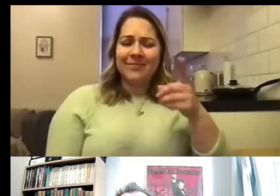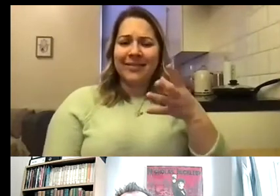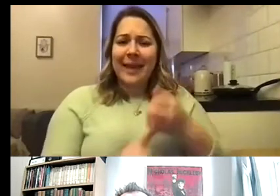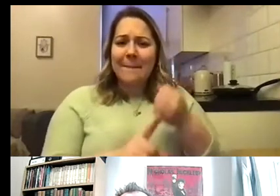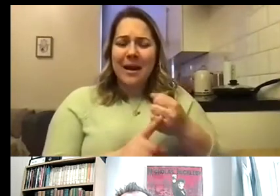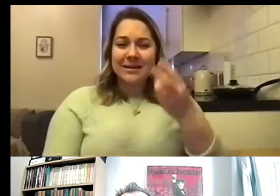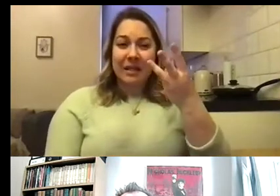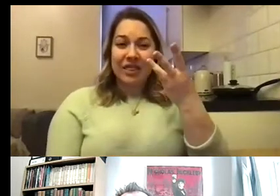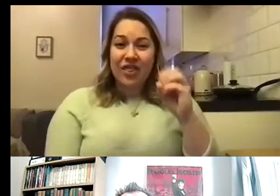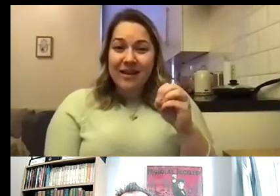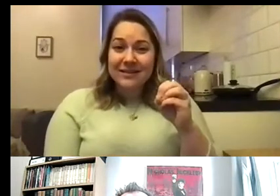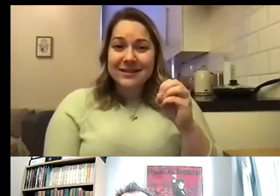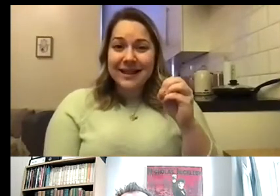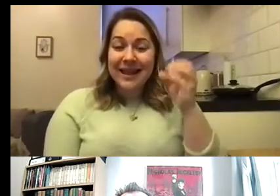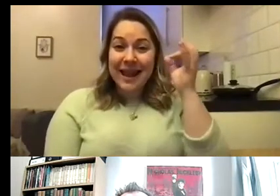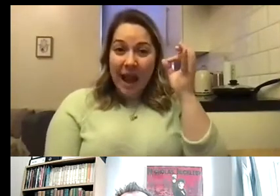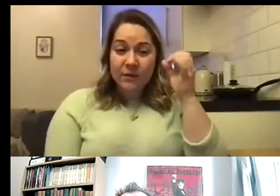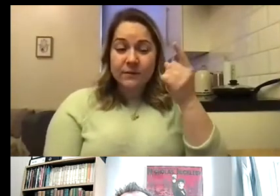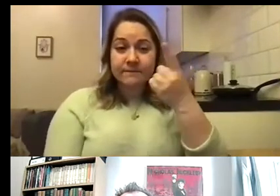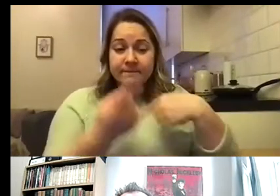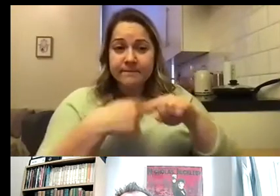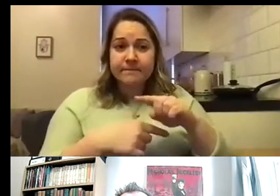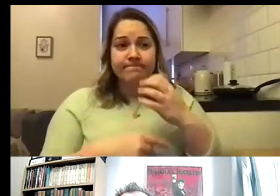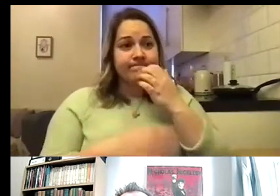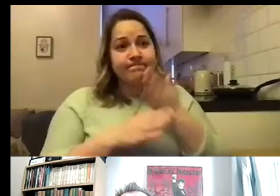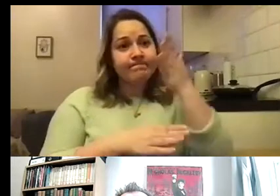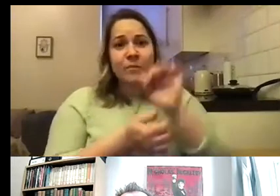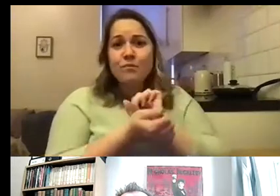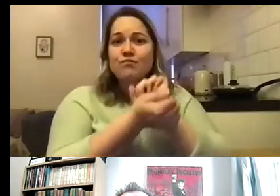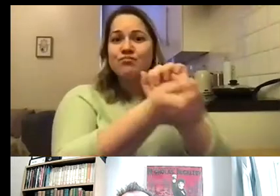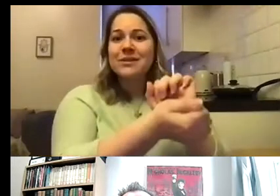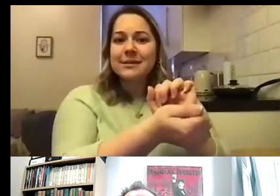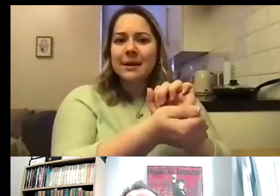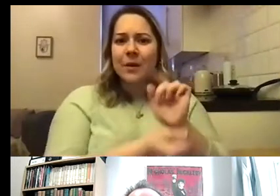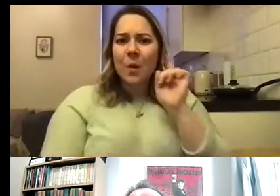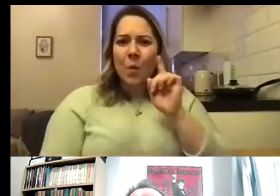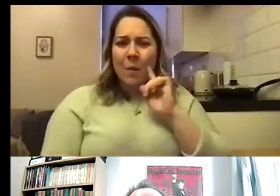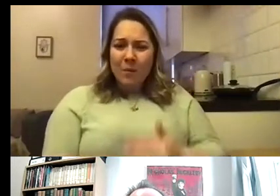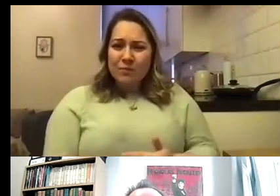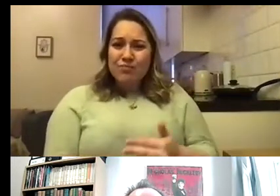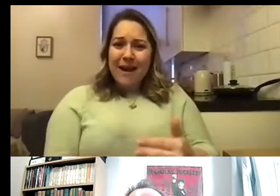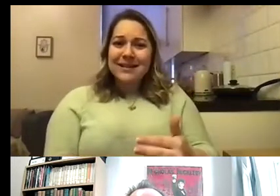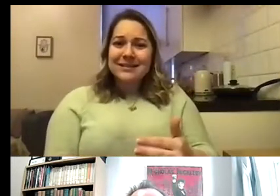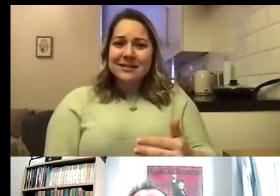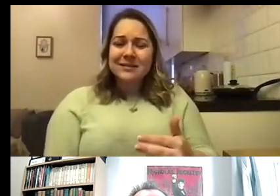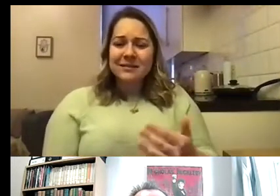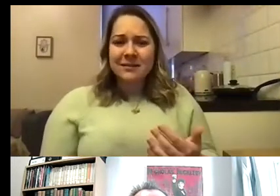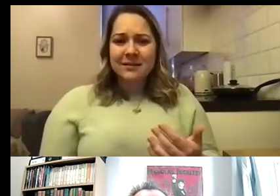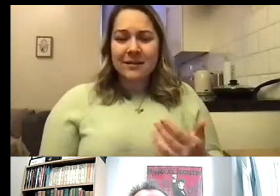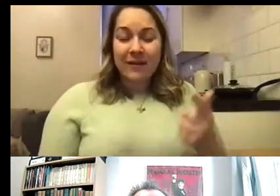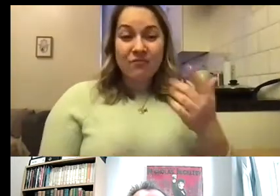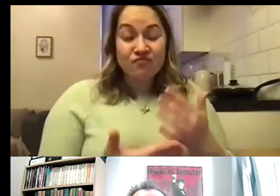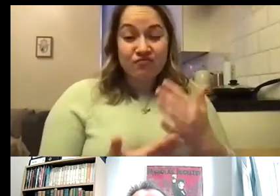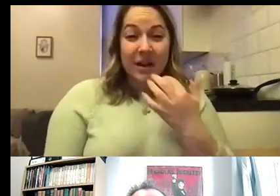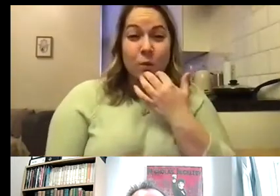30 councillors were prepared to go to prison, that, you know, a pregnant woman was amongst them. And, you know, that was a really courageous act.